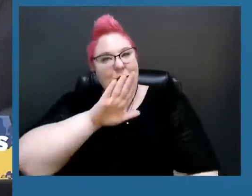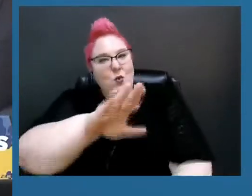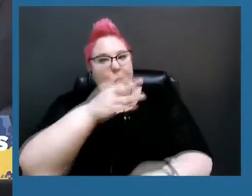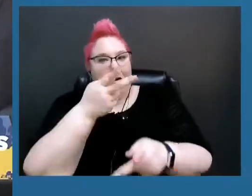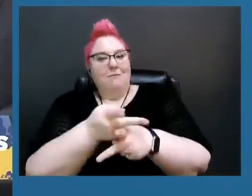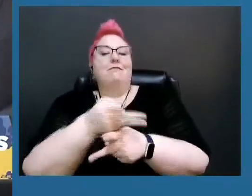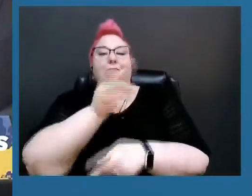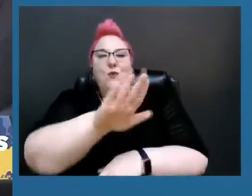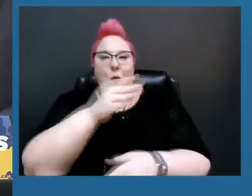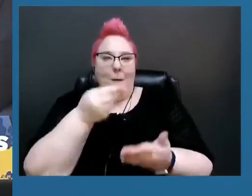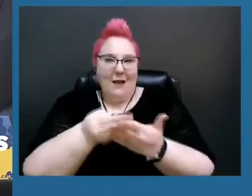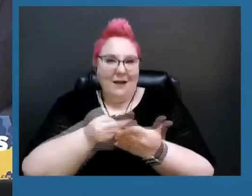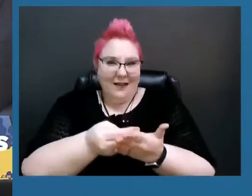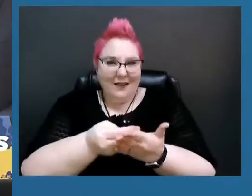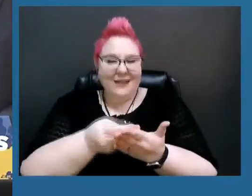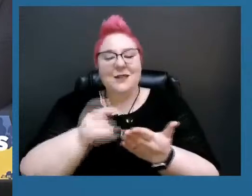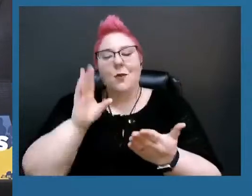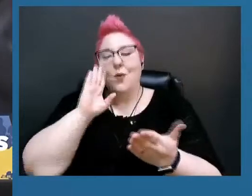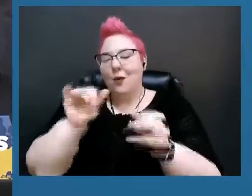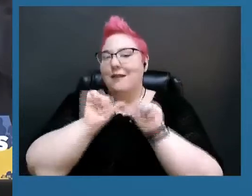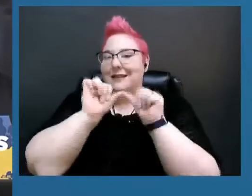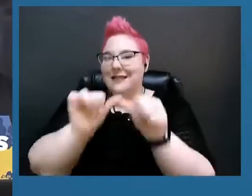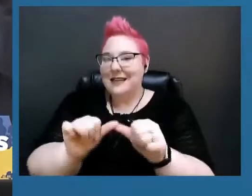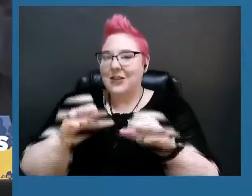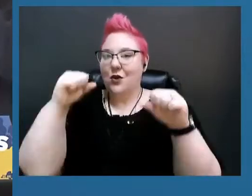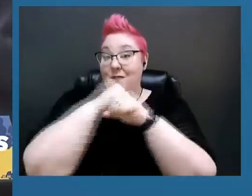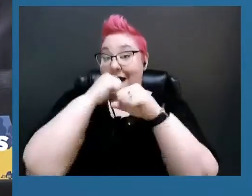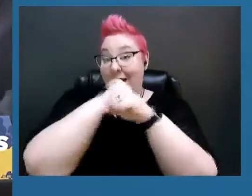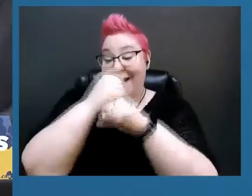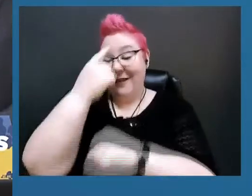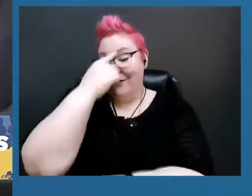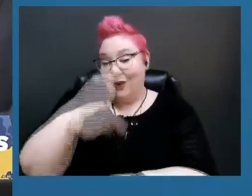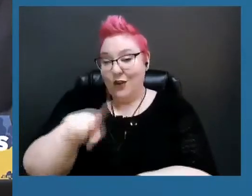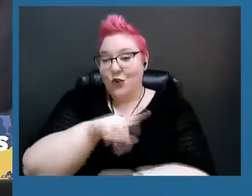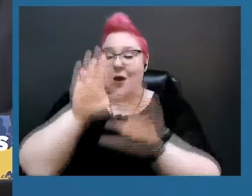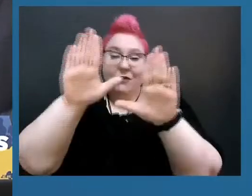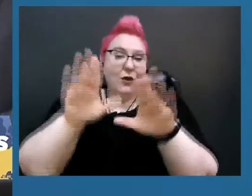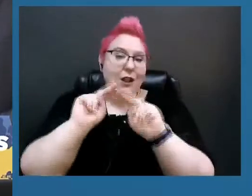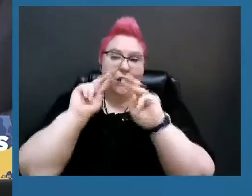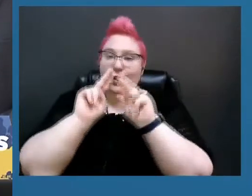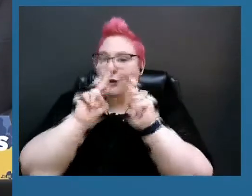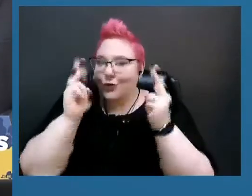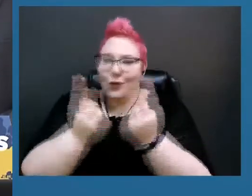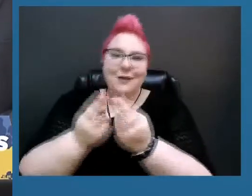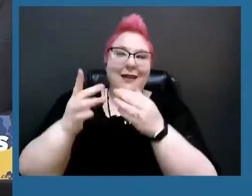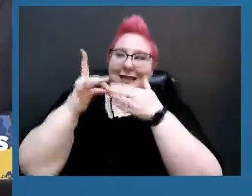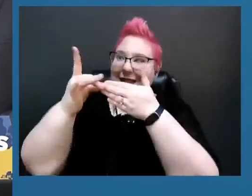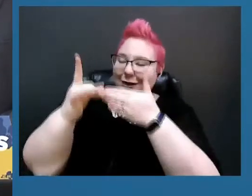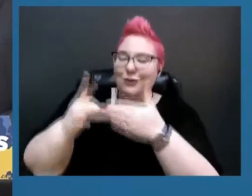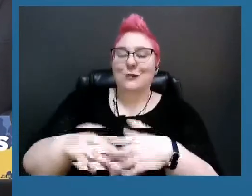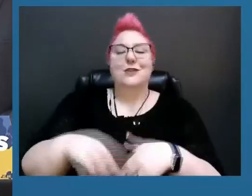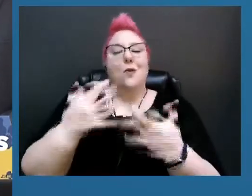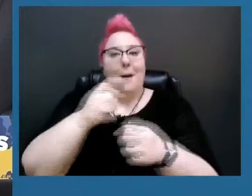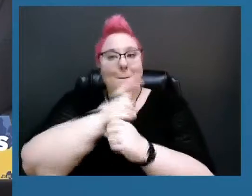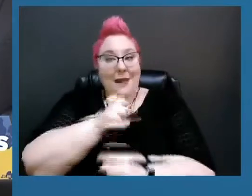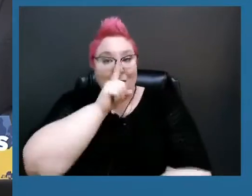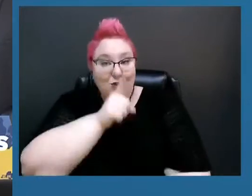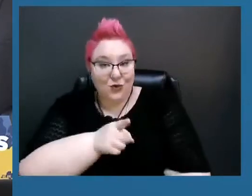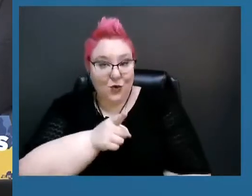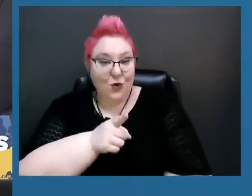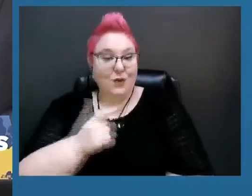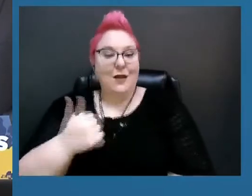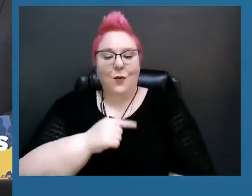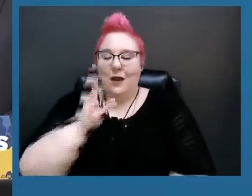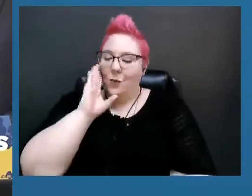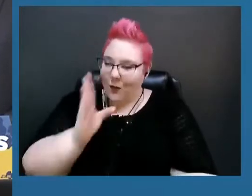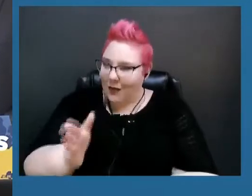Yes. So we're going to continue fighting for you. You've got great union leadership. I'm going to make sure that we're always going to